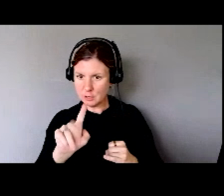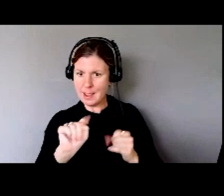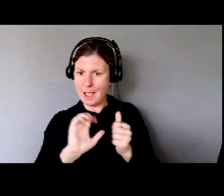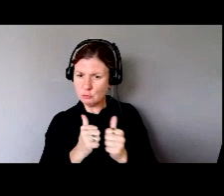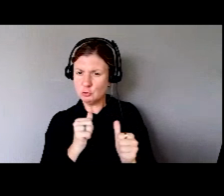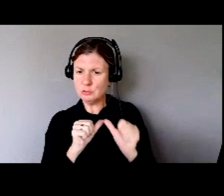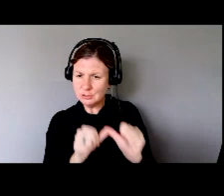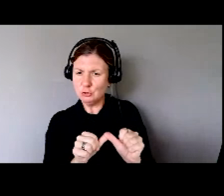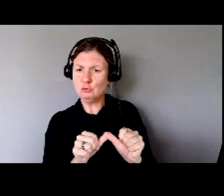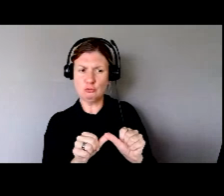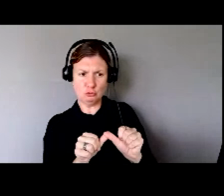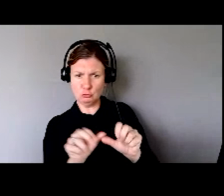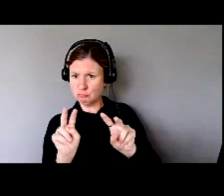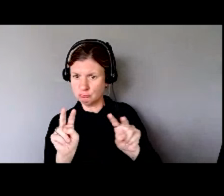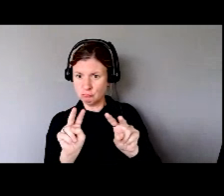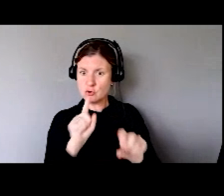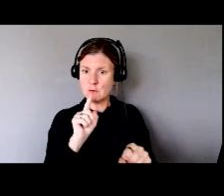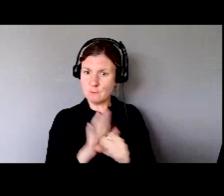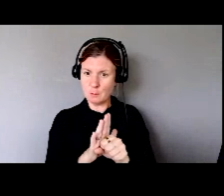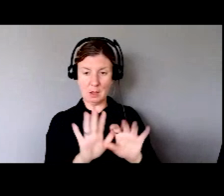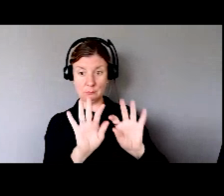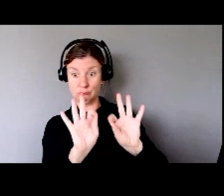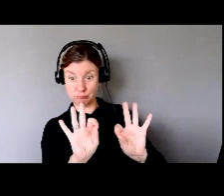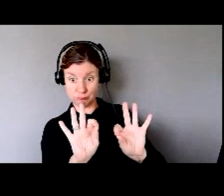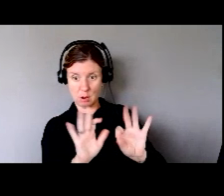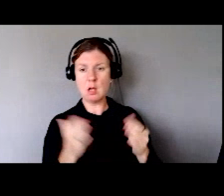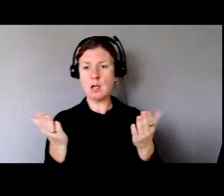And celebrate the unveiling of their art.